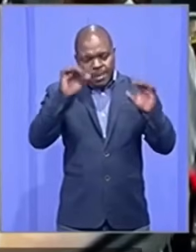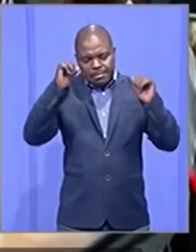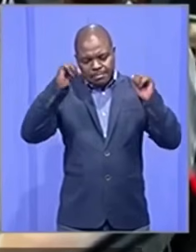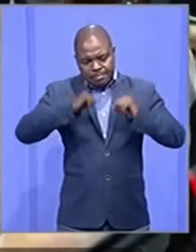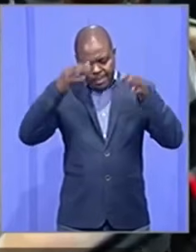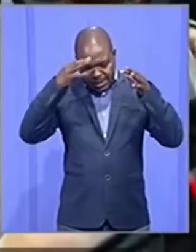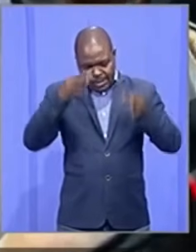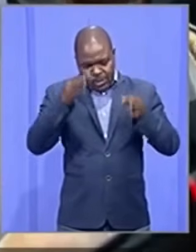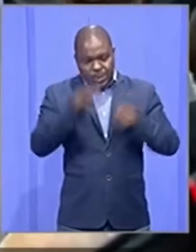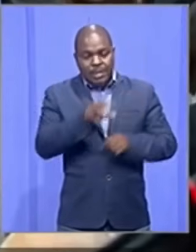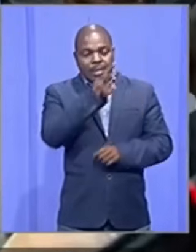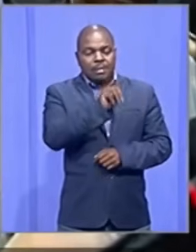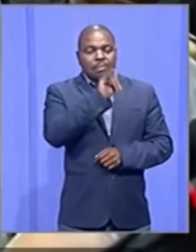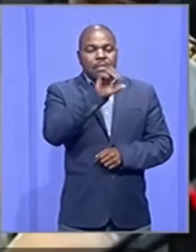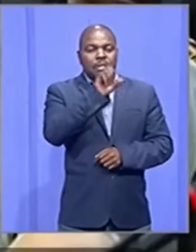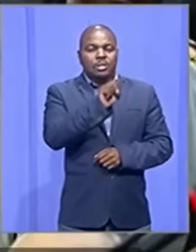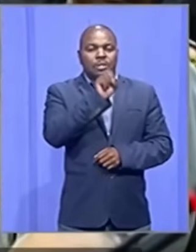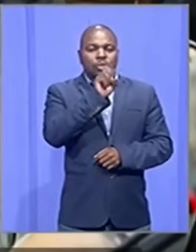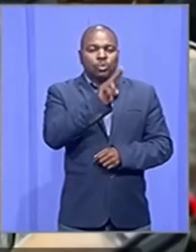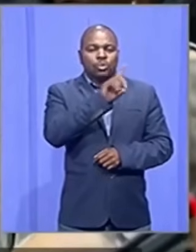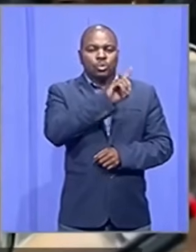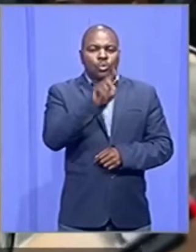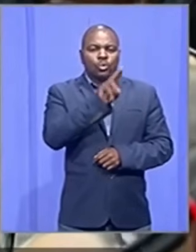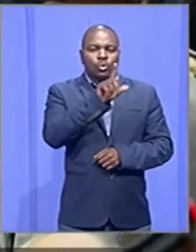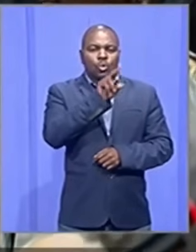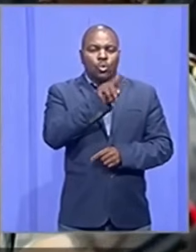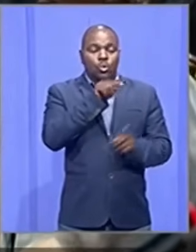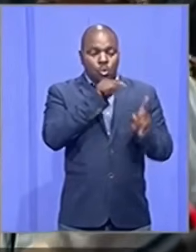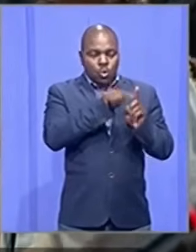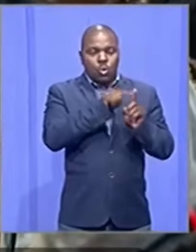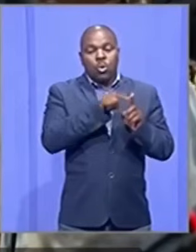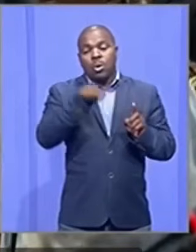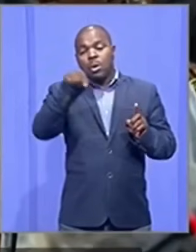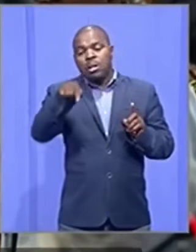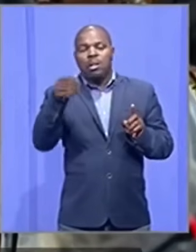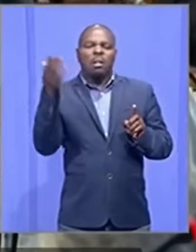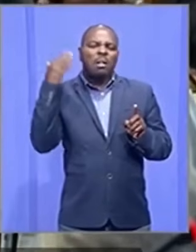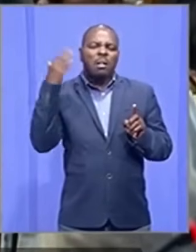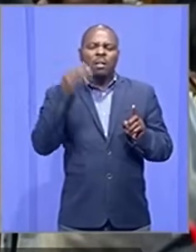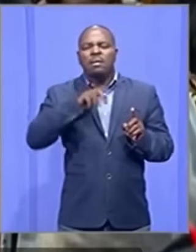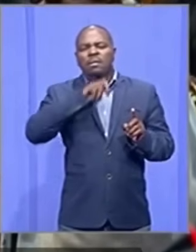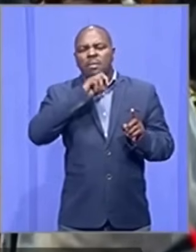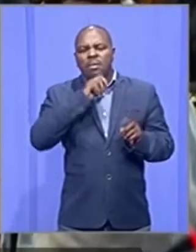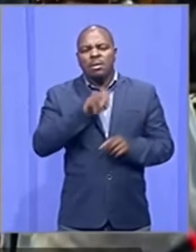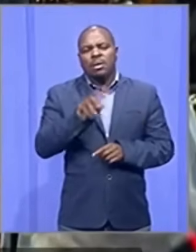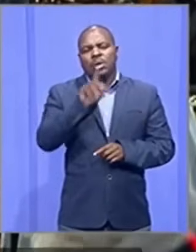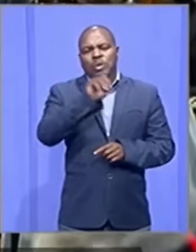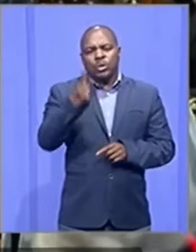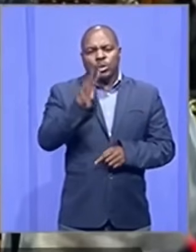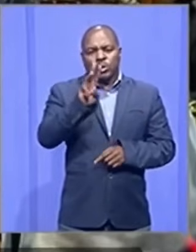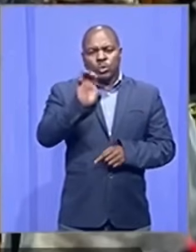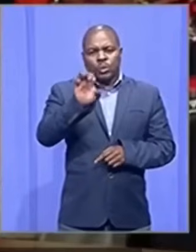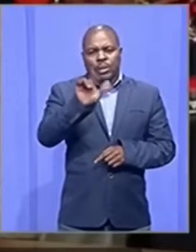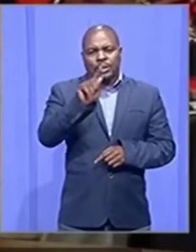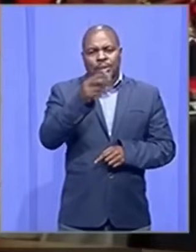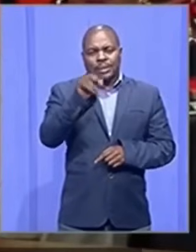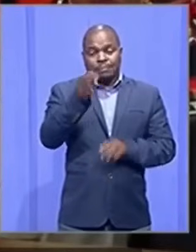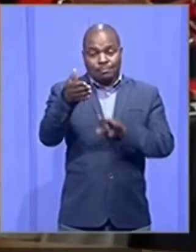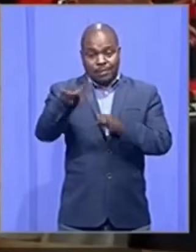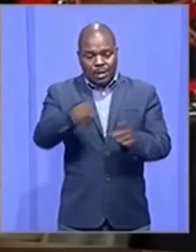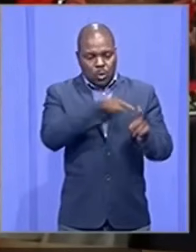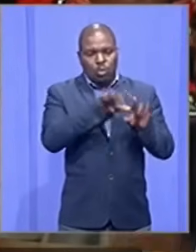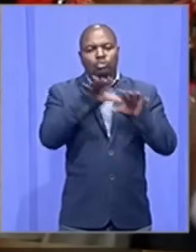sweditswe gore Prince Misuzulu ka Zwelithini o tla tlhatlhama kgosikgolo yo tlhokafetseng Goodwill Zwelithini. Moeledi wa ga Ramaphosa o